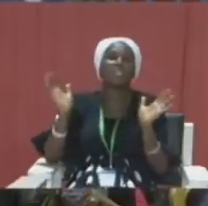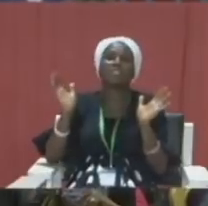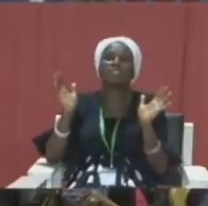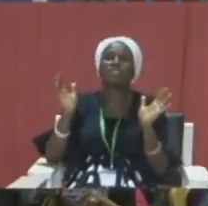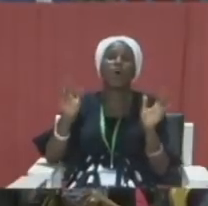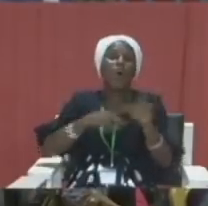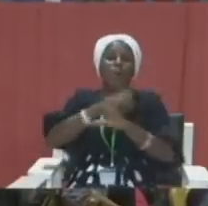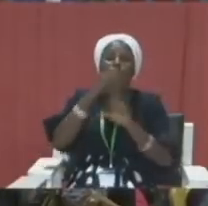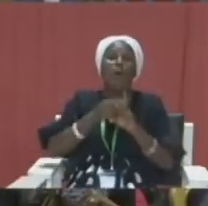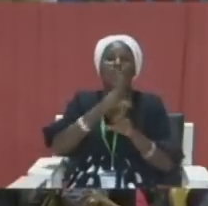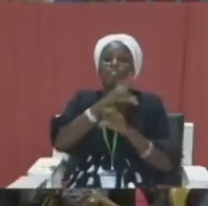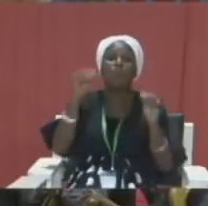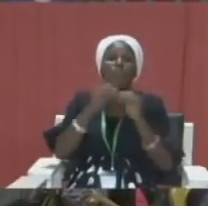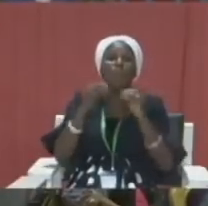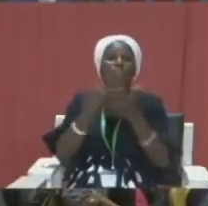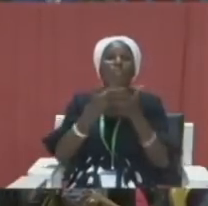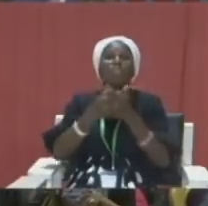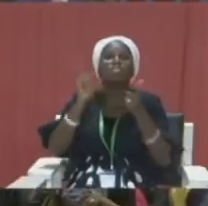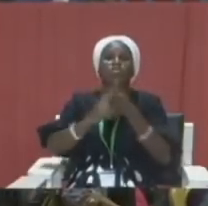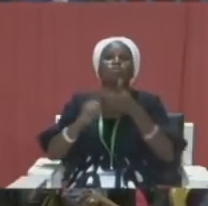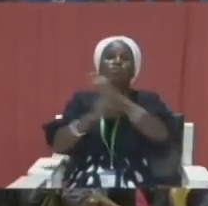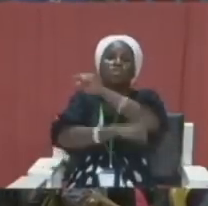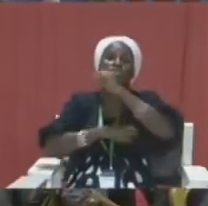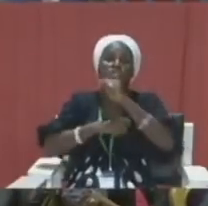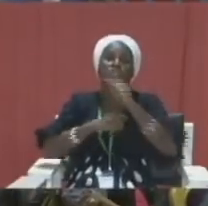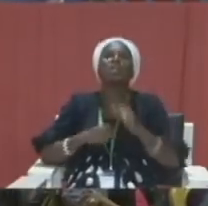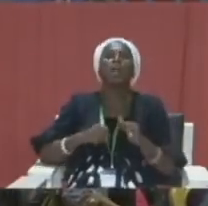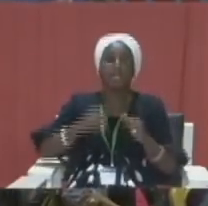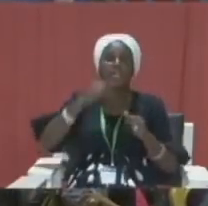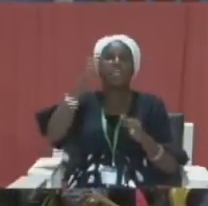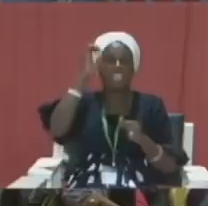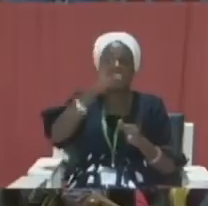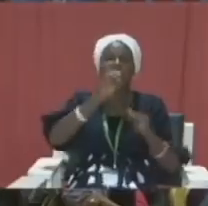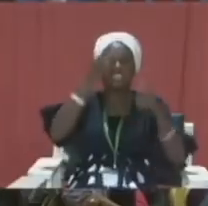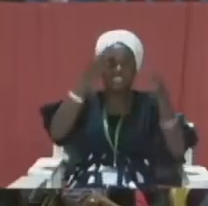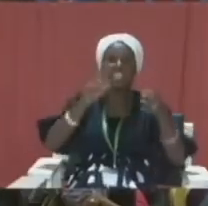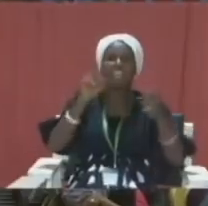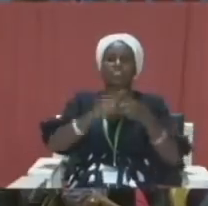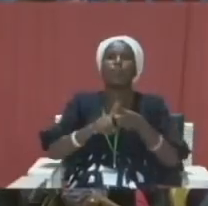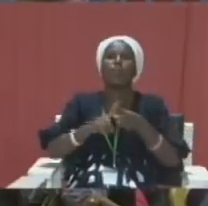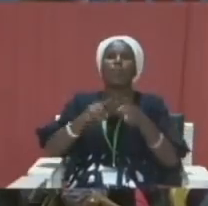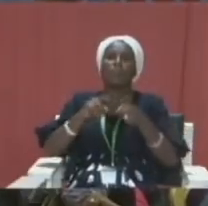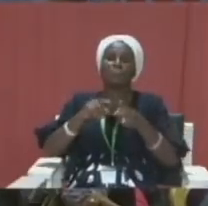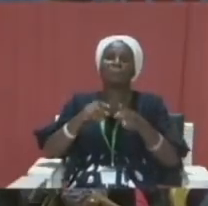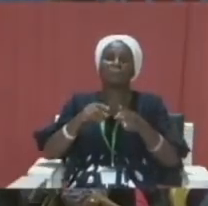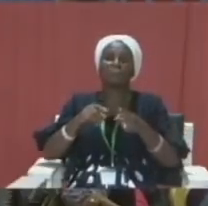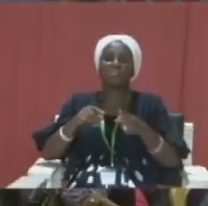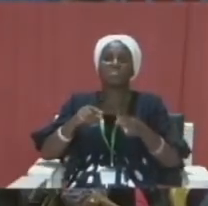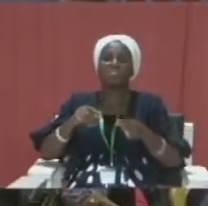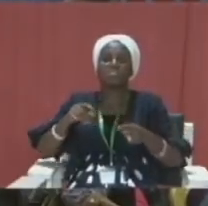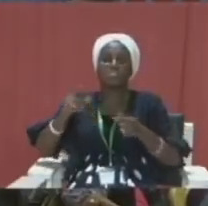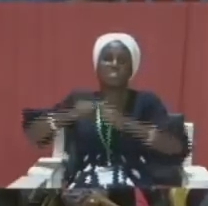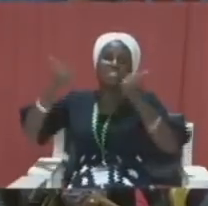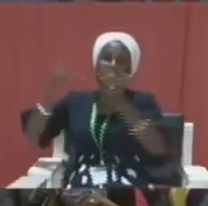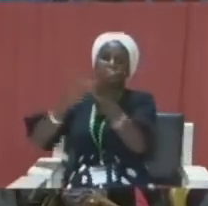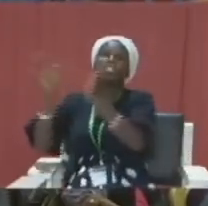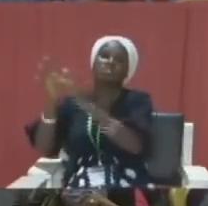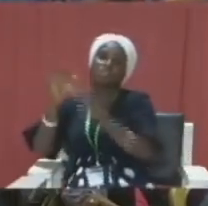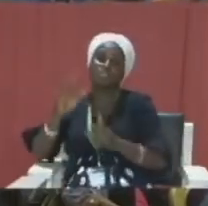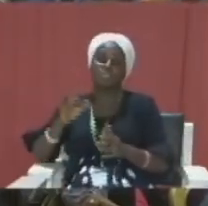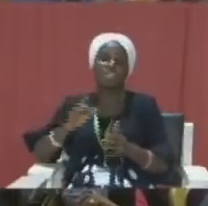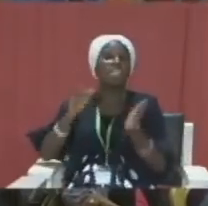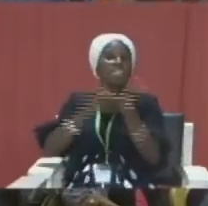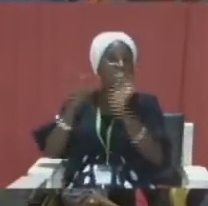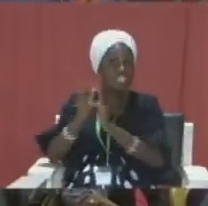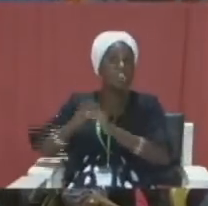steal, he decided to betray Jesus. Even though Jesus warned him, "One of you shall betray me. It